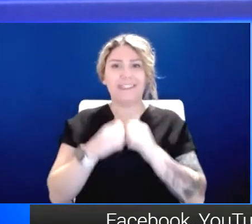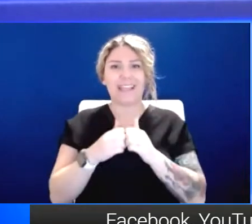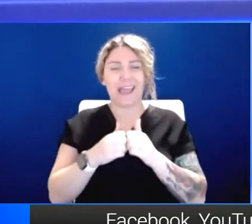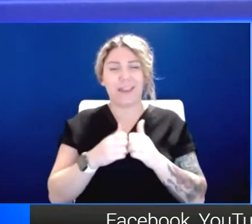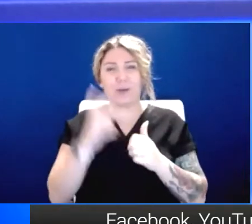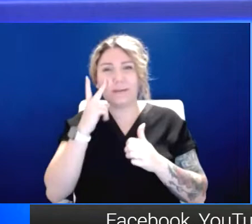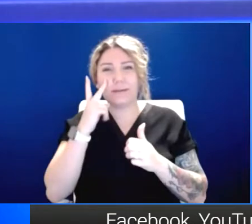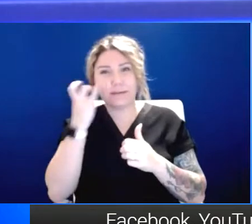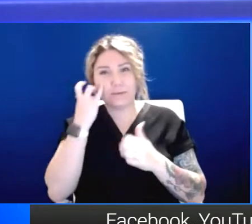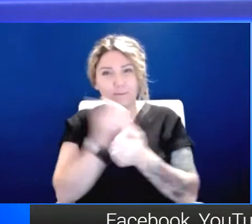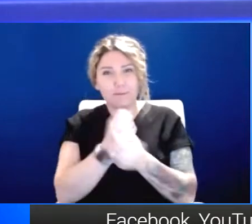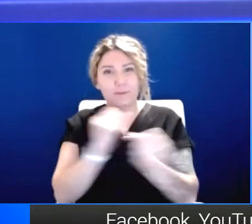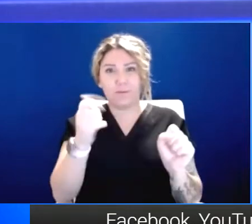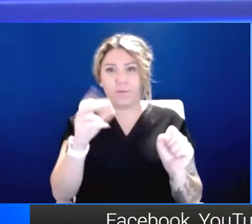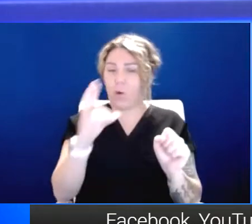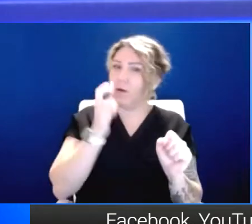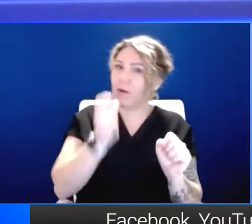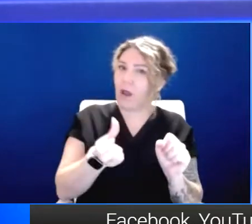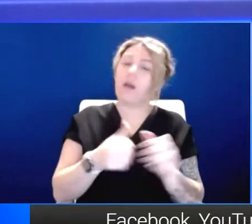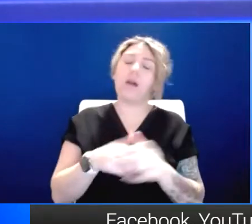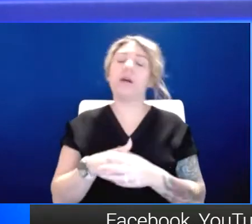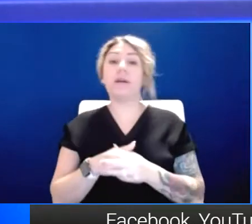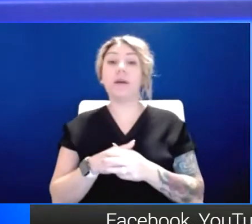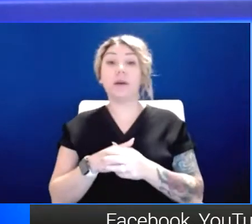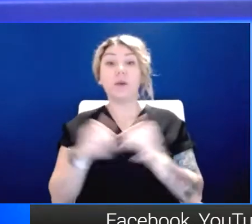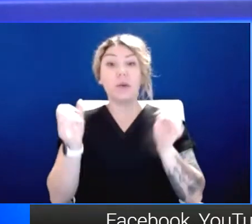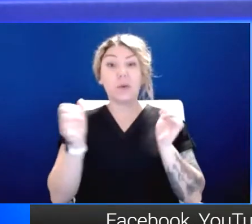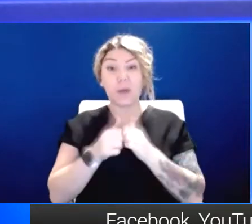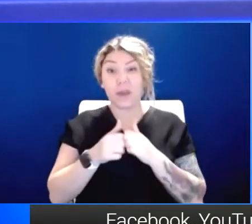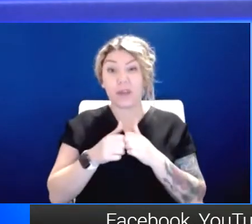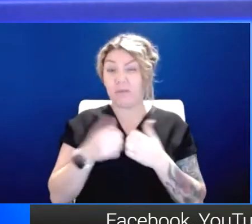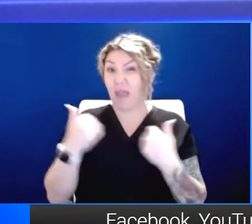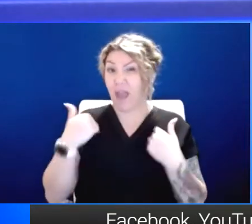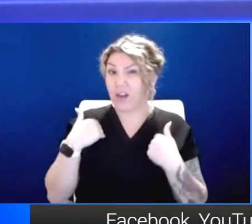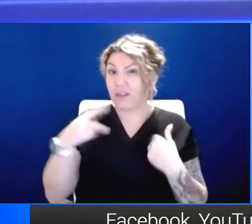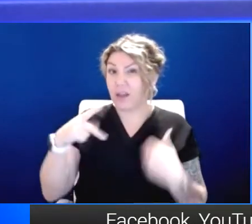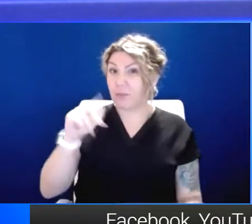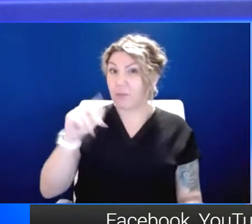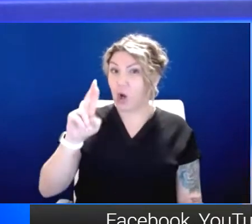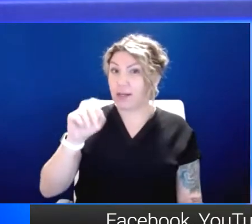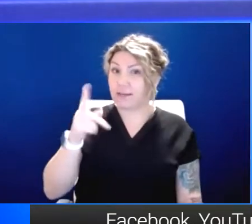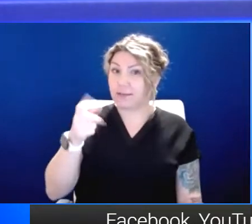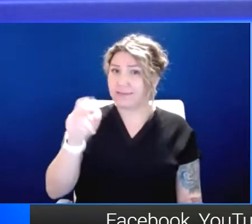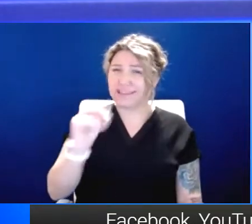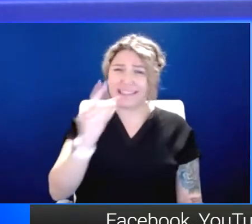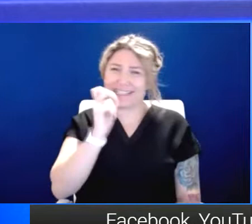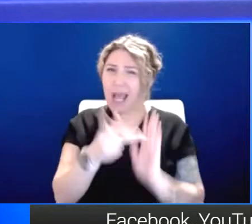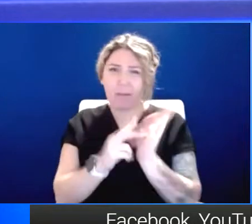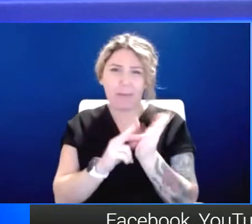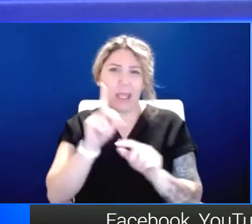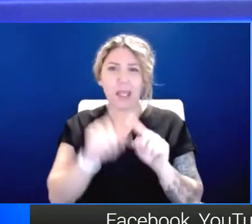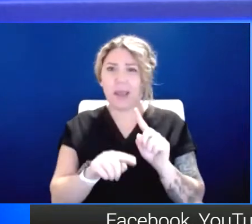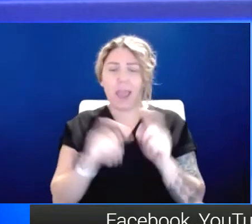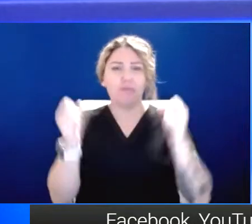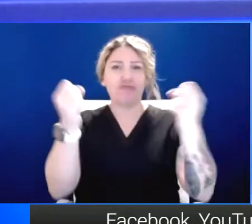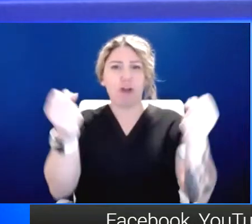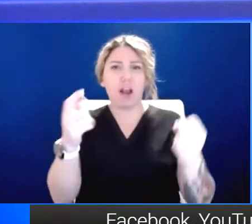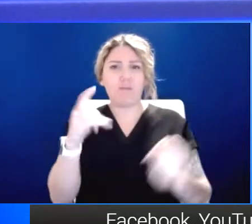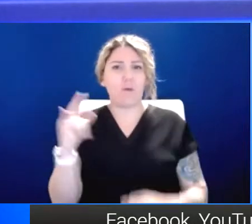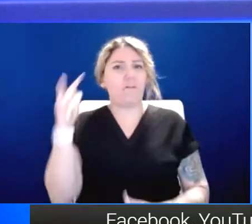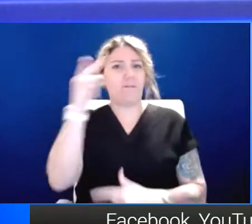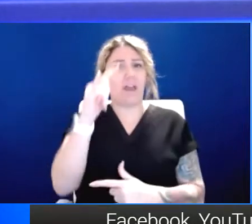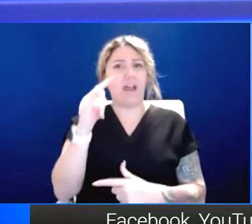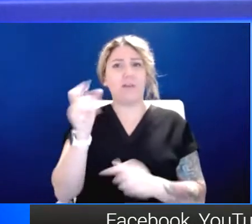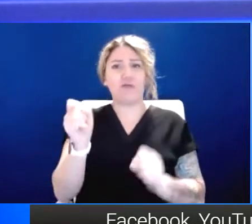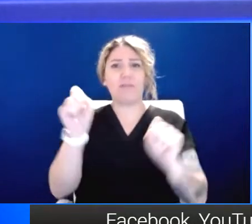But just because you have Parkinson's disease does not mean you cannot drive, you cannot fly for that matter. You can do everything you would like